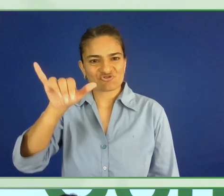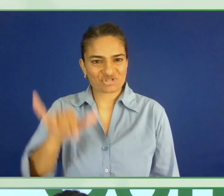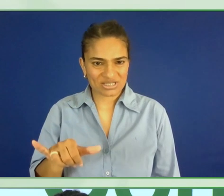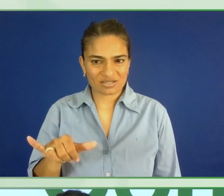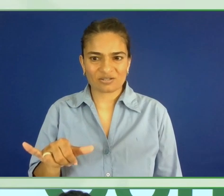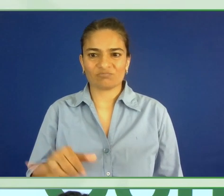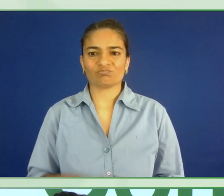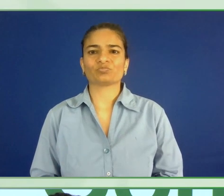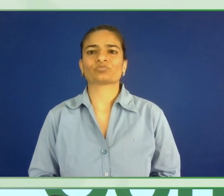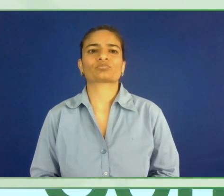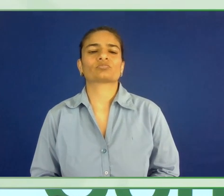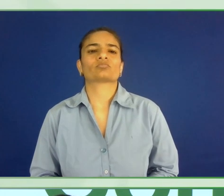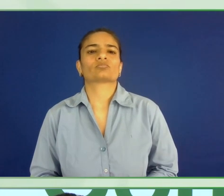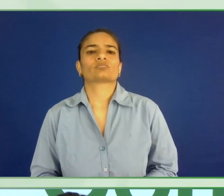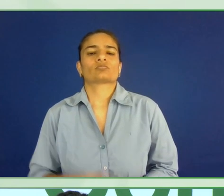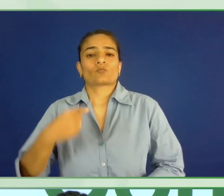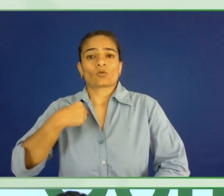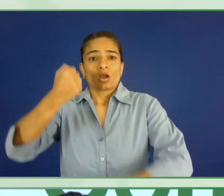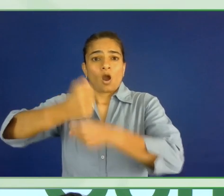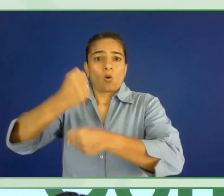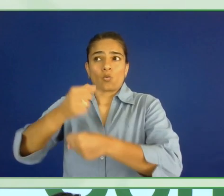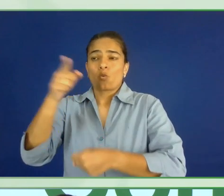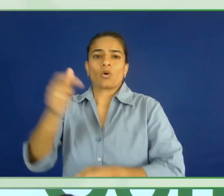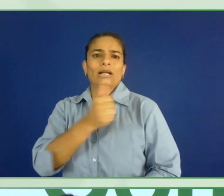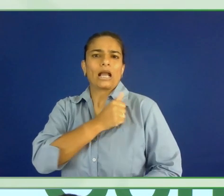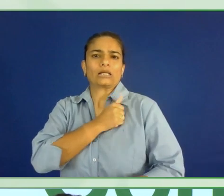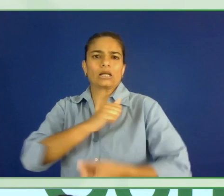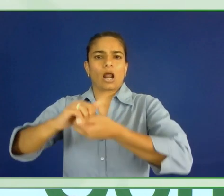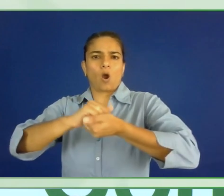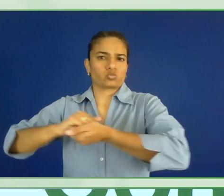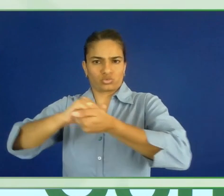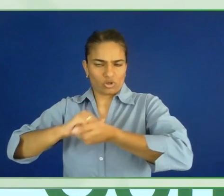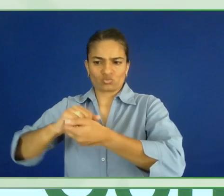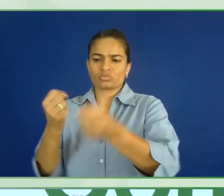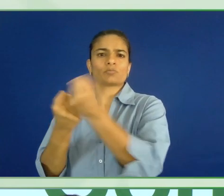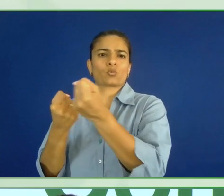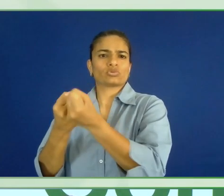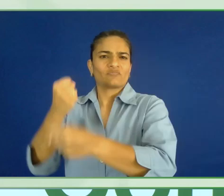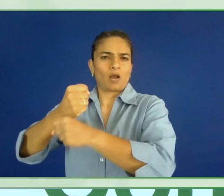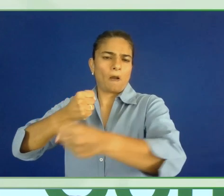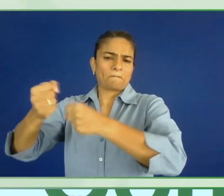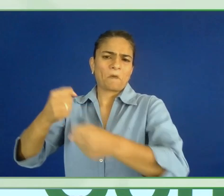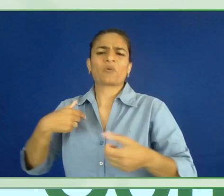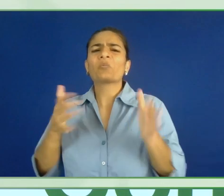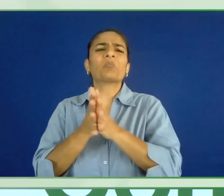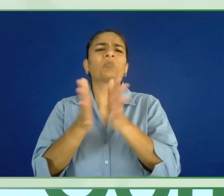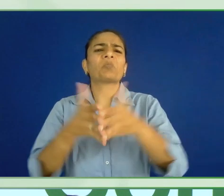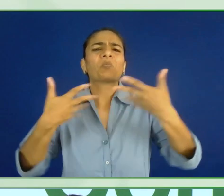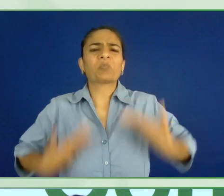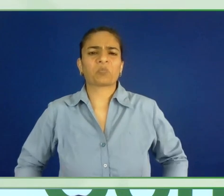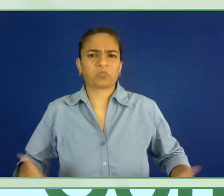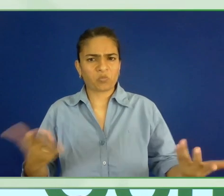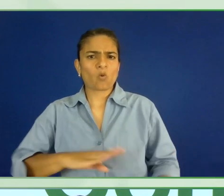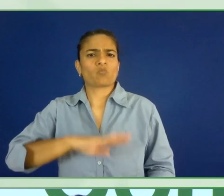Employment. I'll just describe myself. I'm a middle-aged woman with more wrinkles than I wish I had, unruly